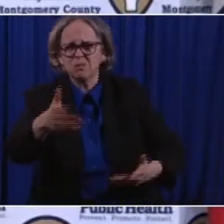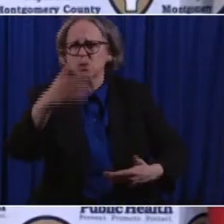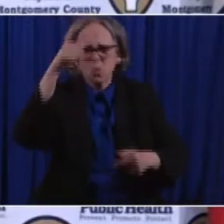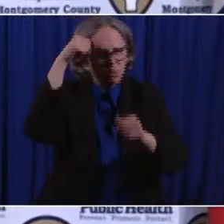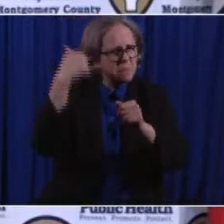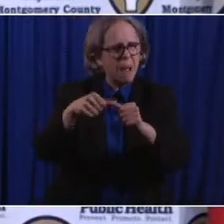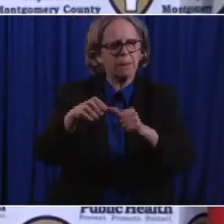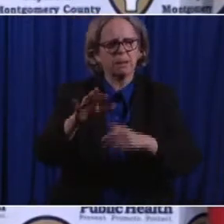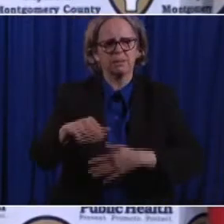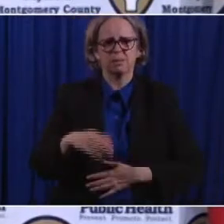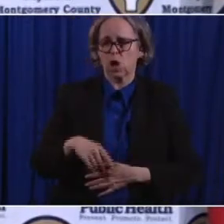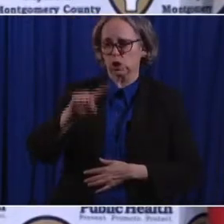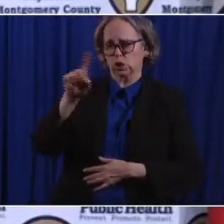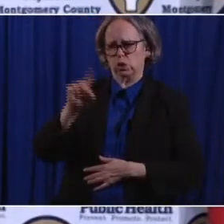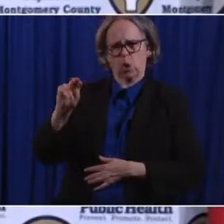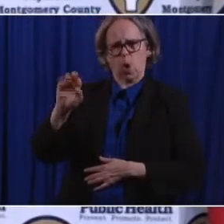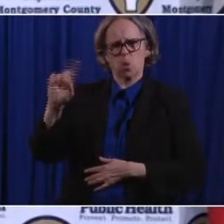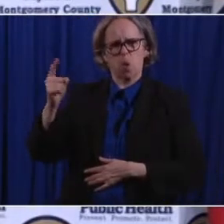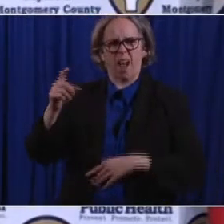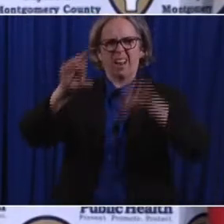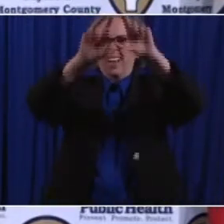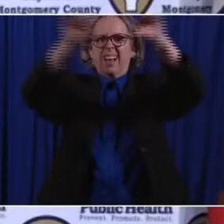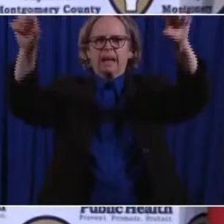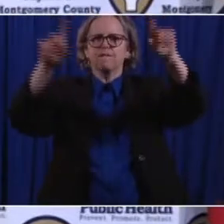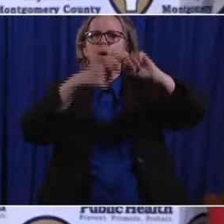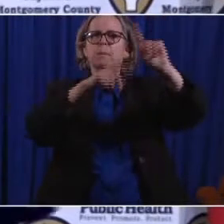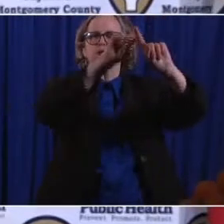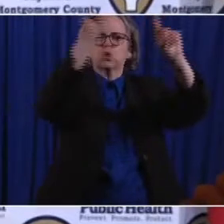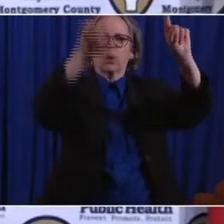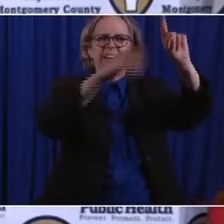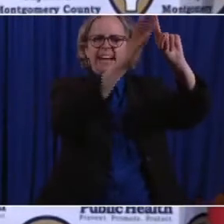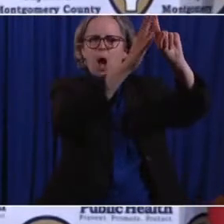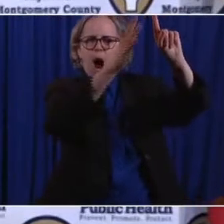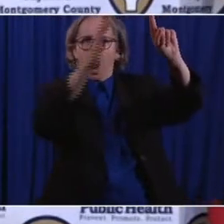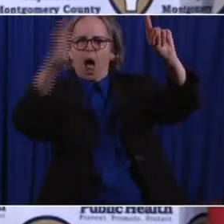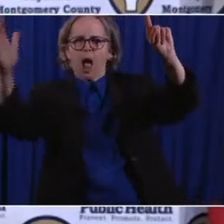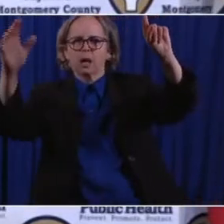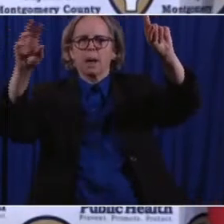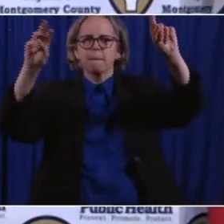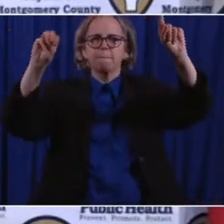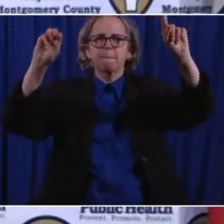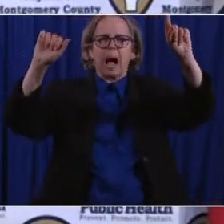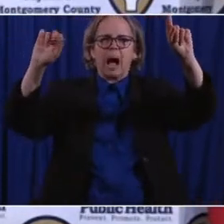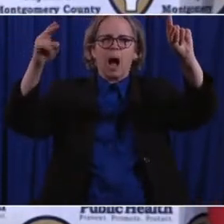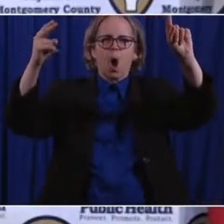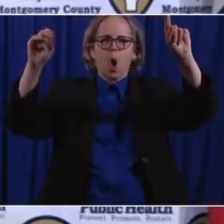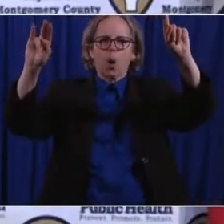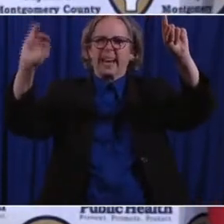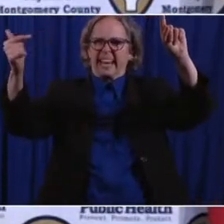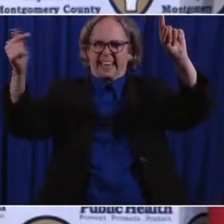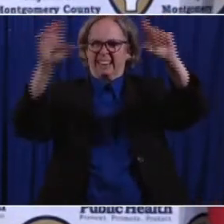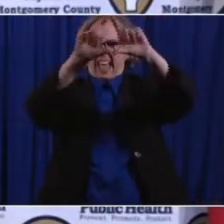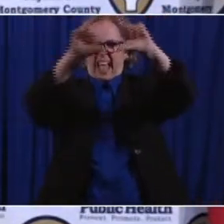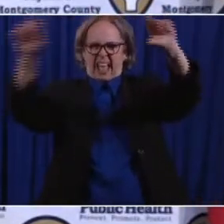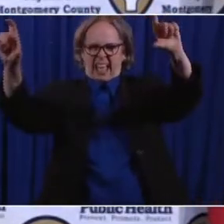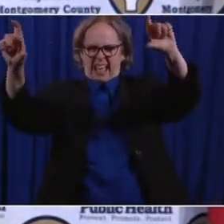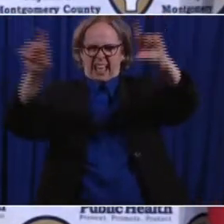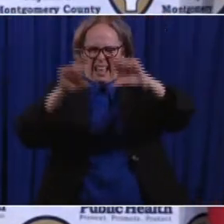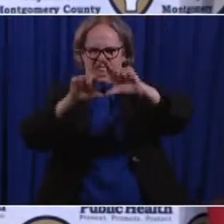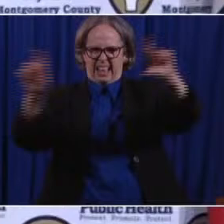from Toledo all the way to the Mahoning Valley, runs clear across from Bryan all the way across our